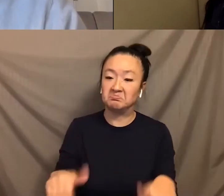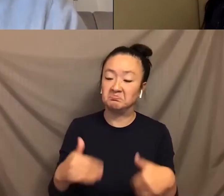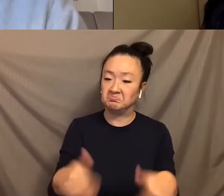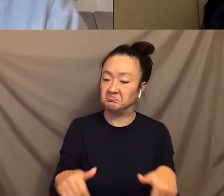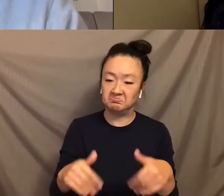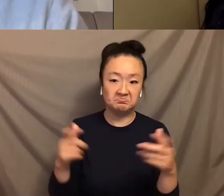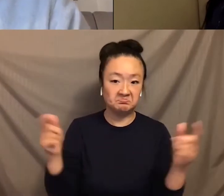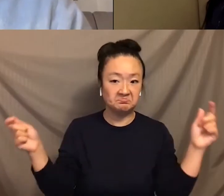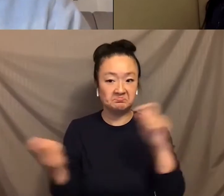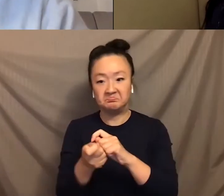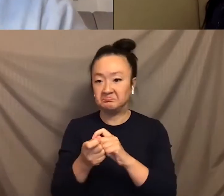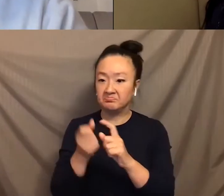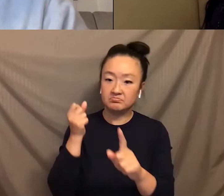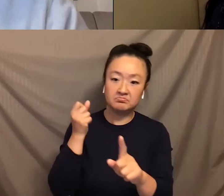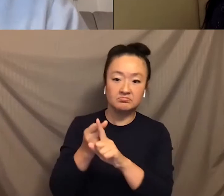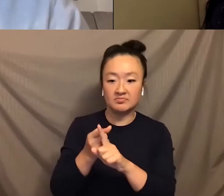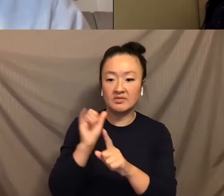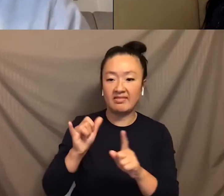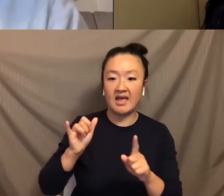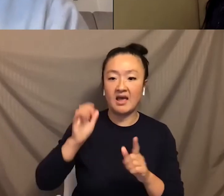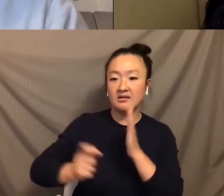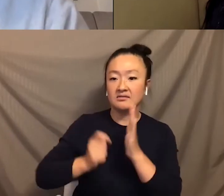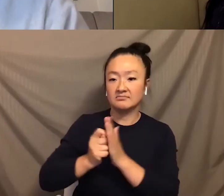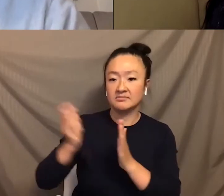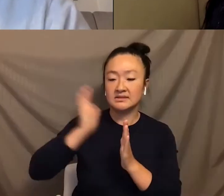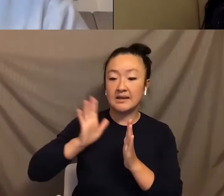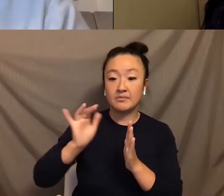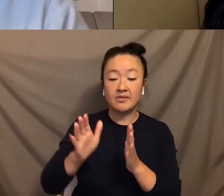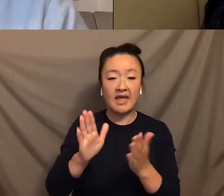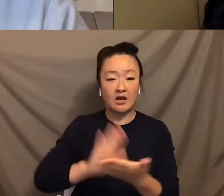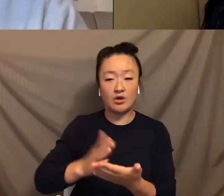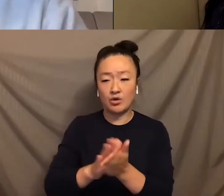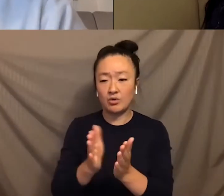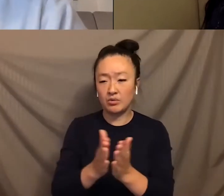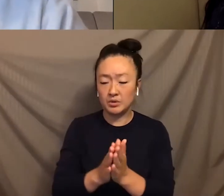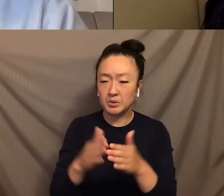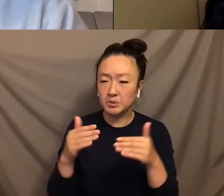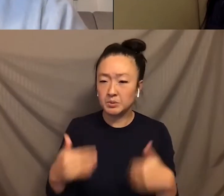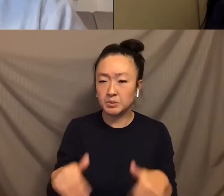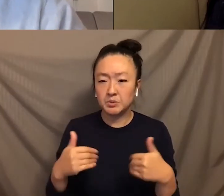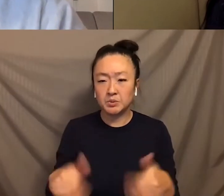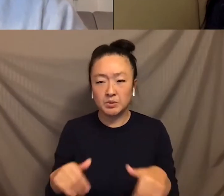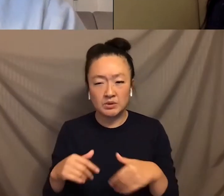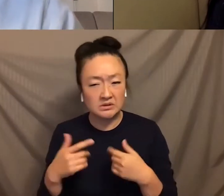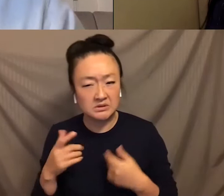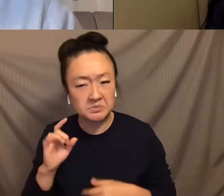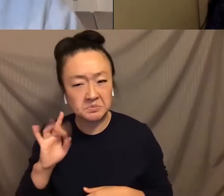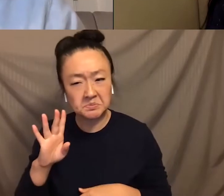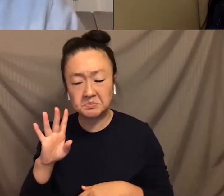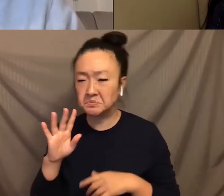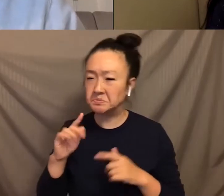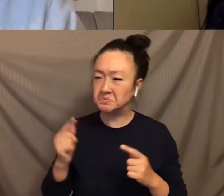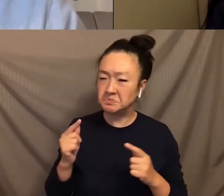time. Yet that cookbook's genesis was really tortured, which fascinated me from a